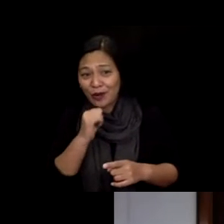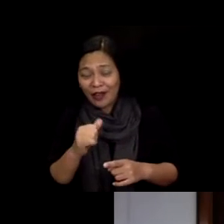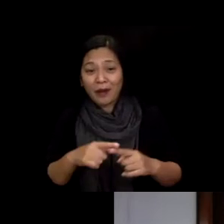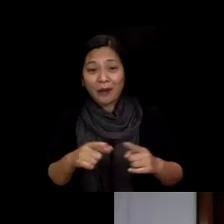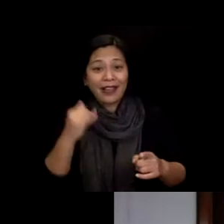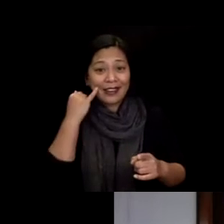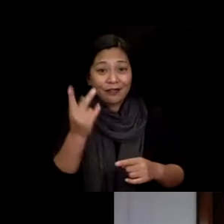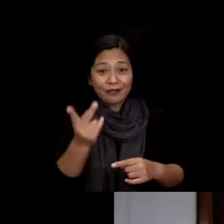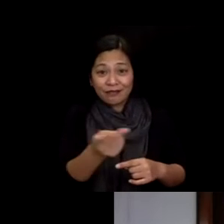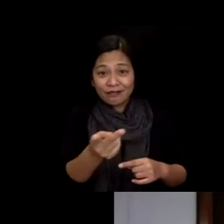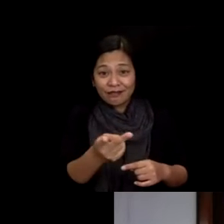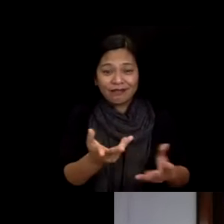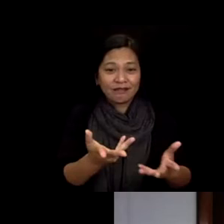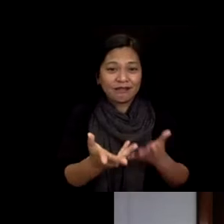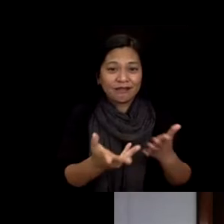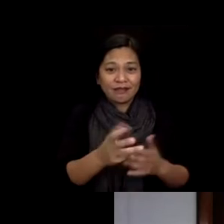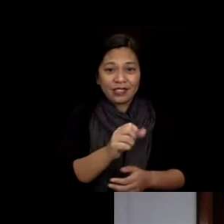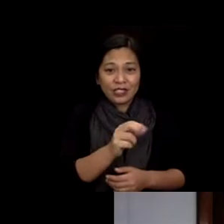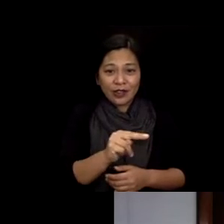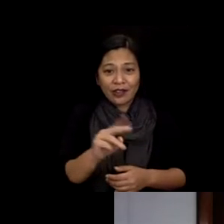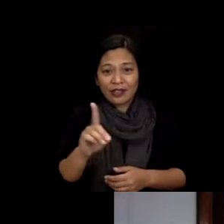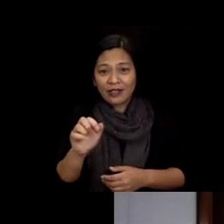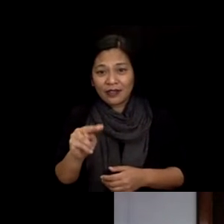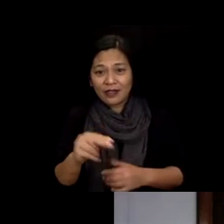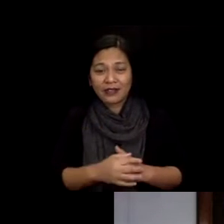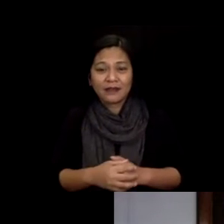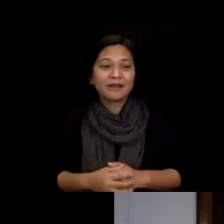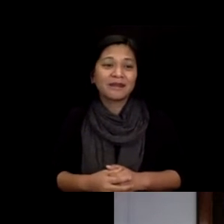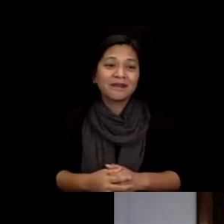Sean and Darian are okay.